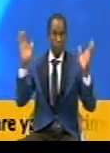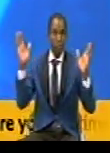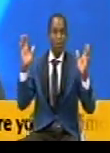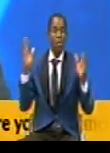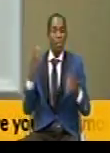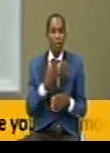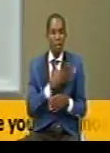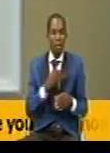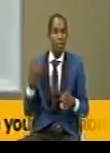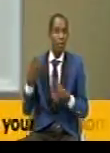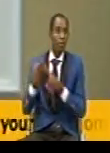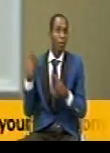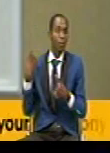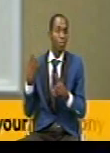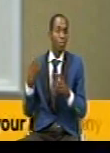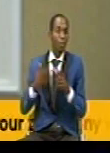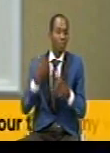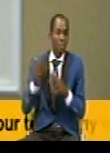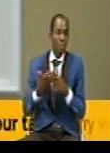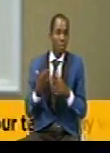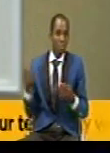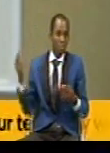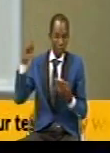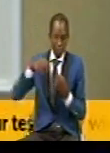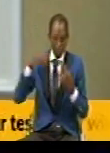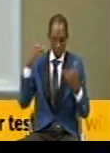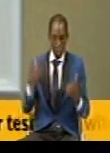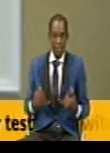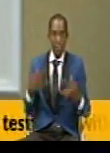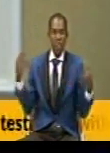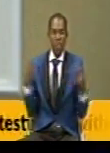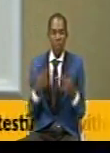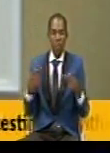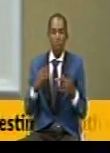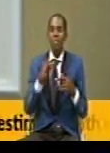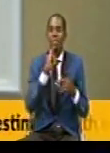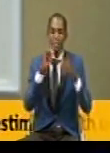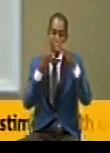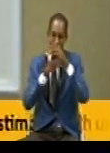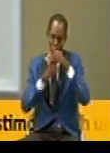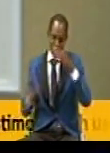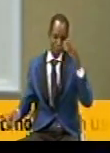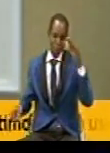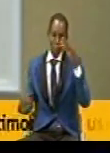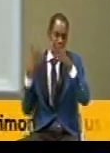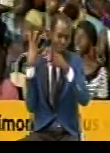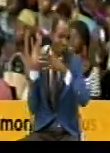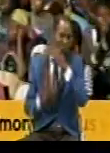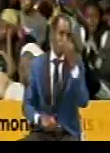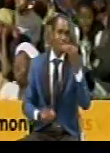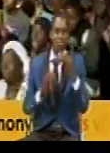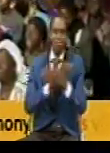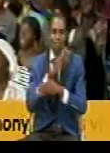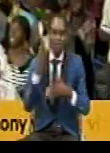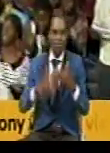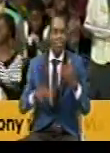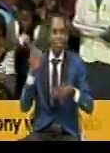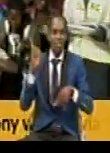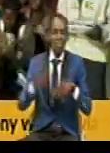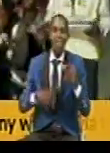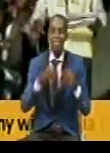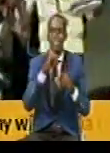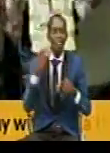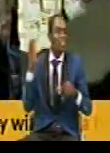shout hallelujah. See that now. The pain is gone. I did not hear the pain